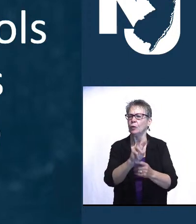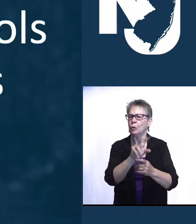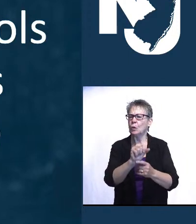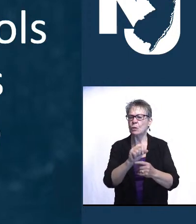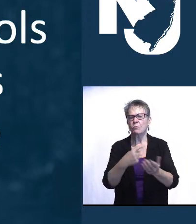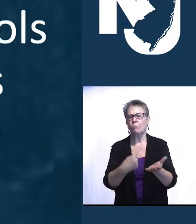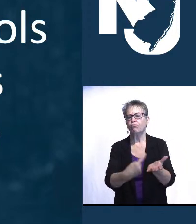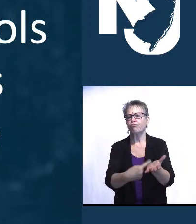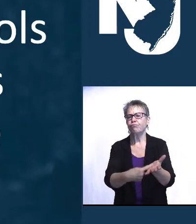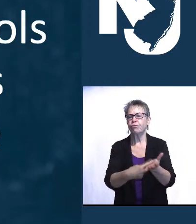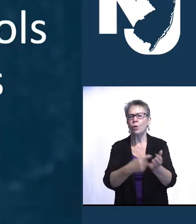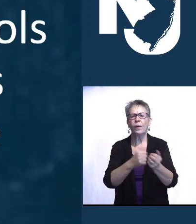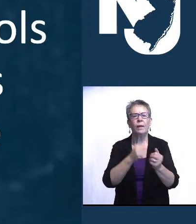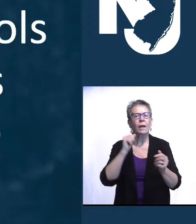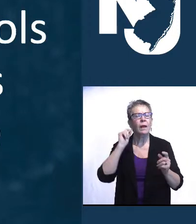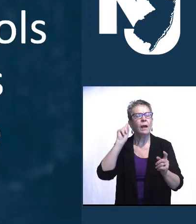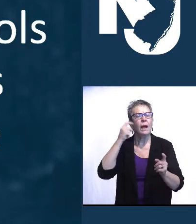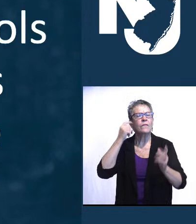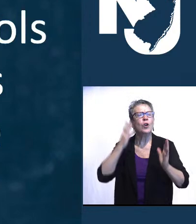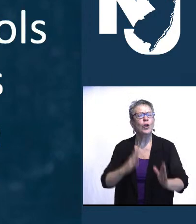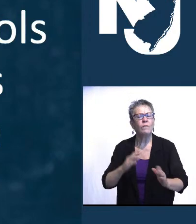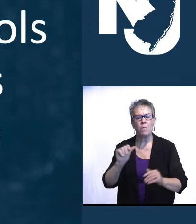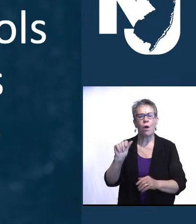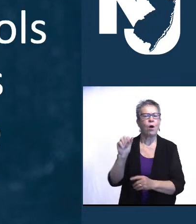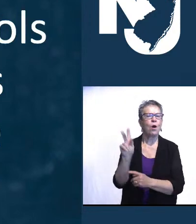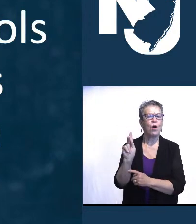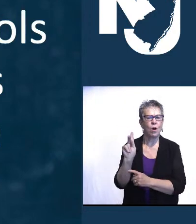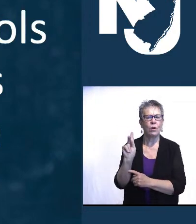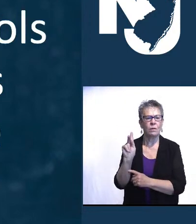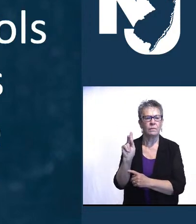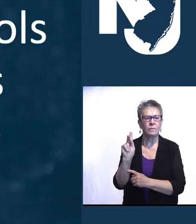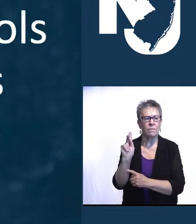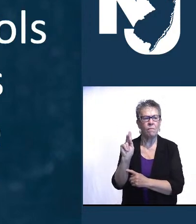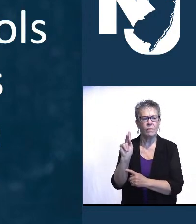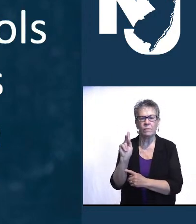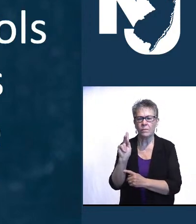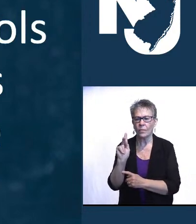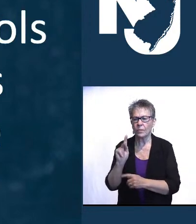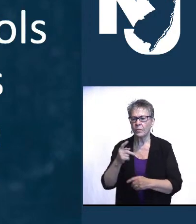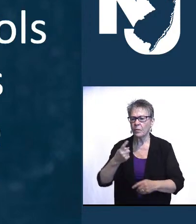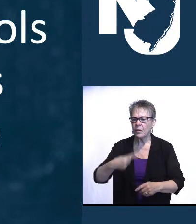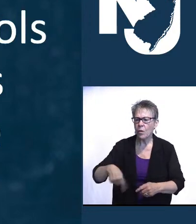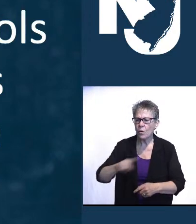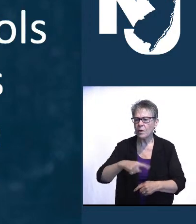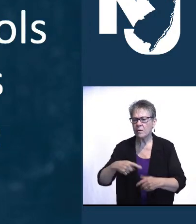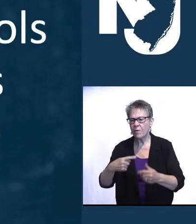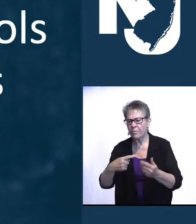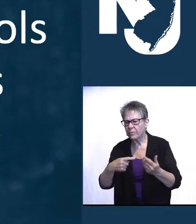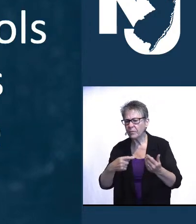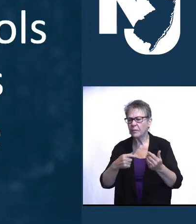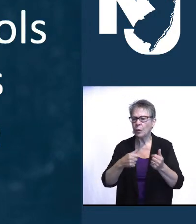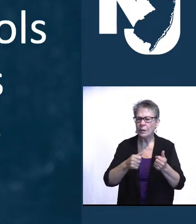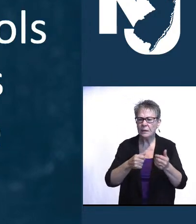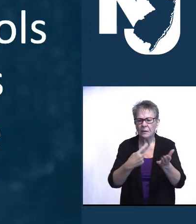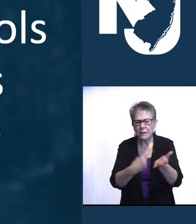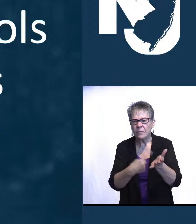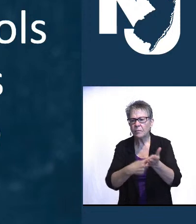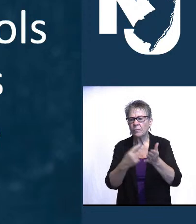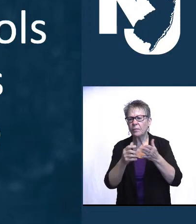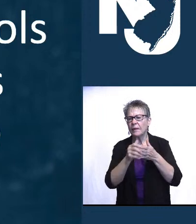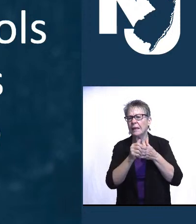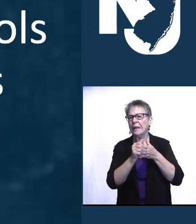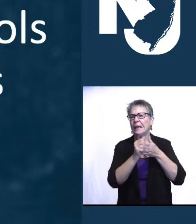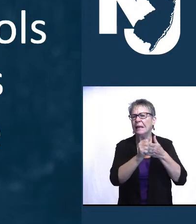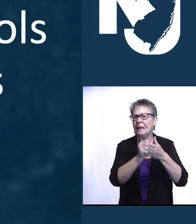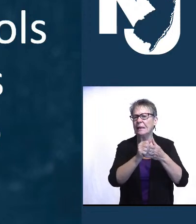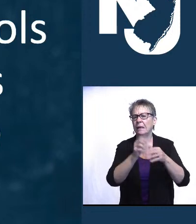Association. We're not, and we've said this many times here, we're not going to manage COVID to zero. We have to learn how to live with COVID as we